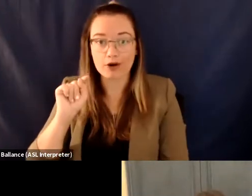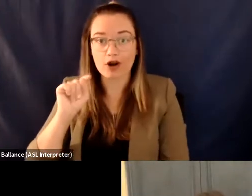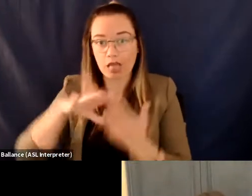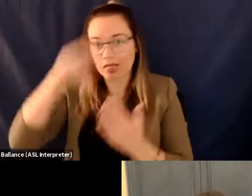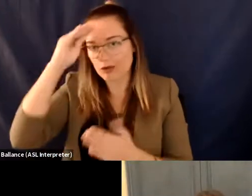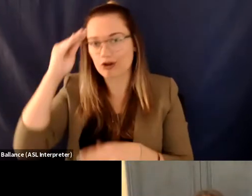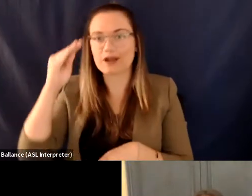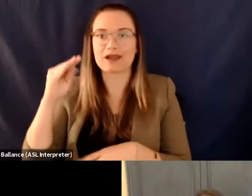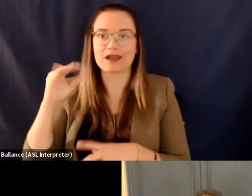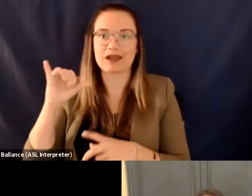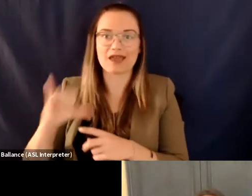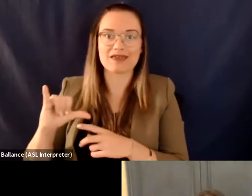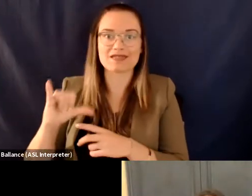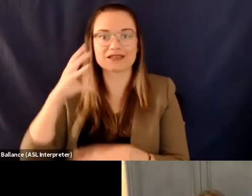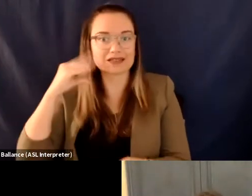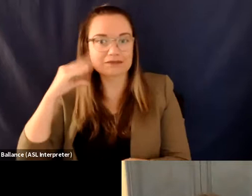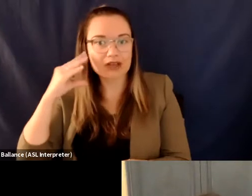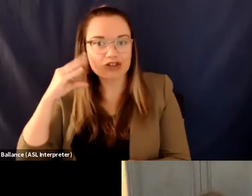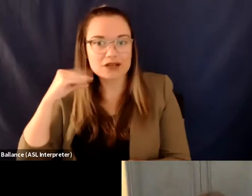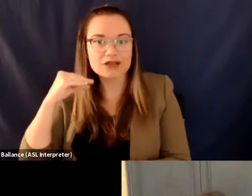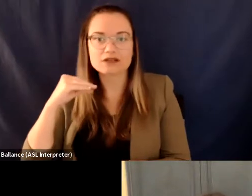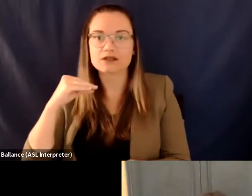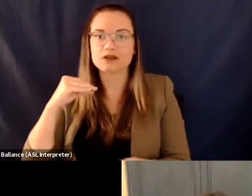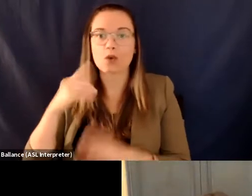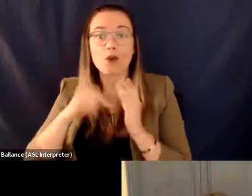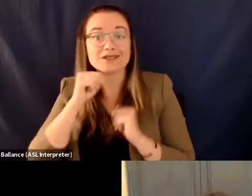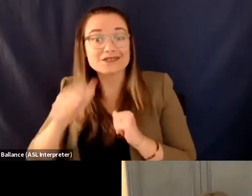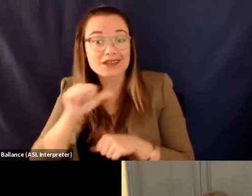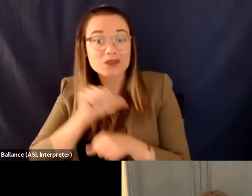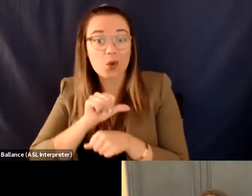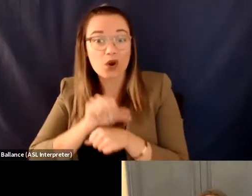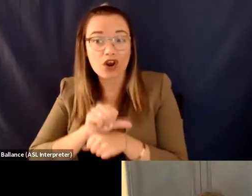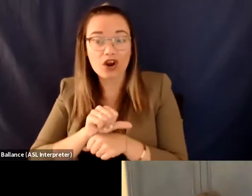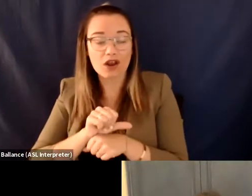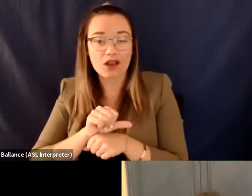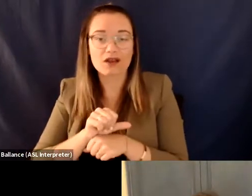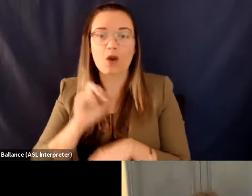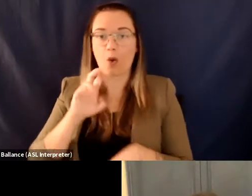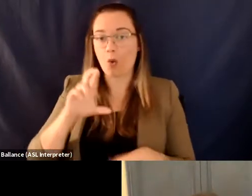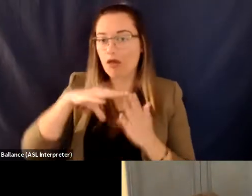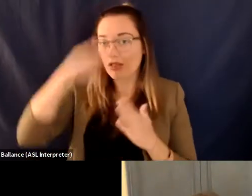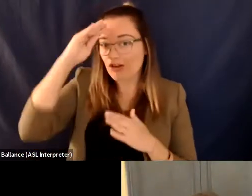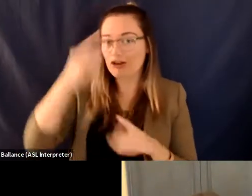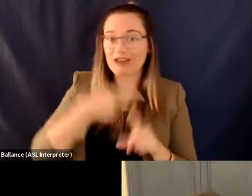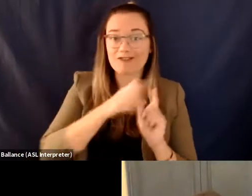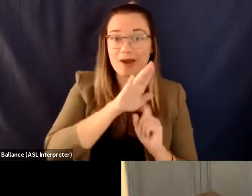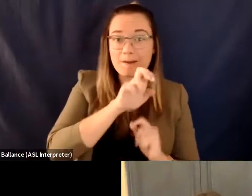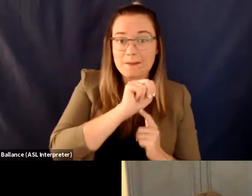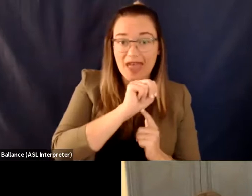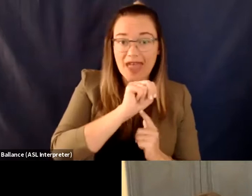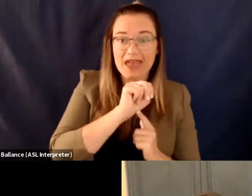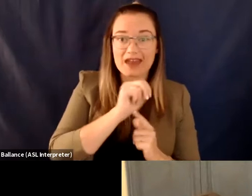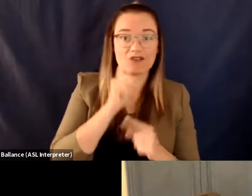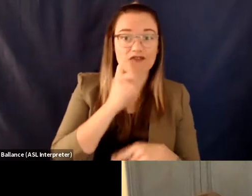this experience what doesn't work about playing to the cheap seats, or learning from Ben, as he does in the